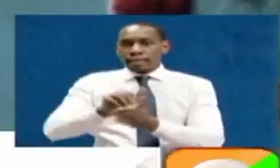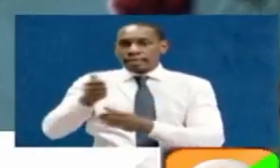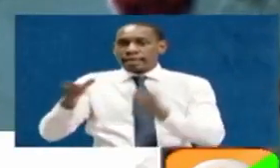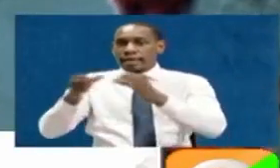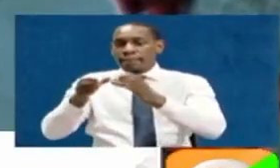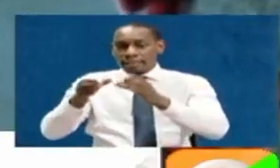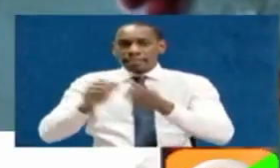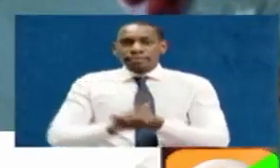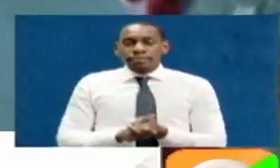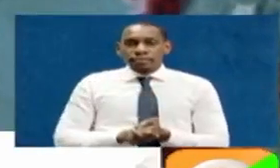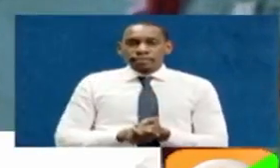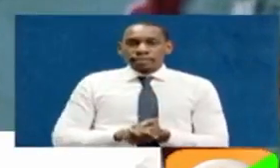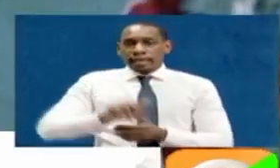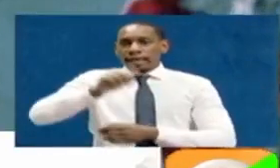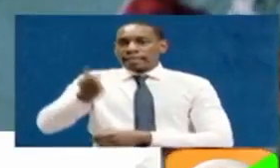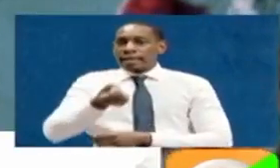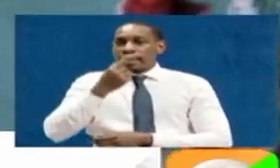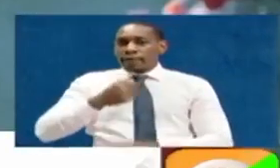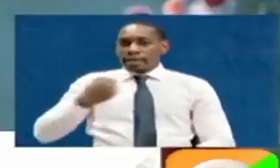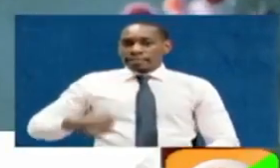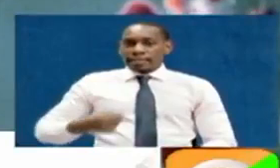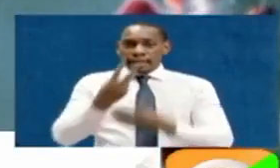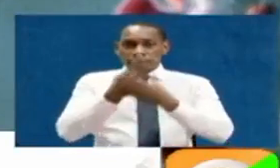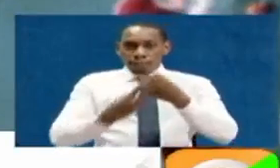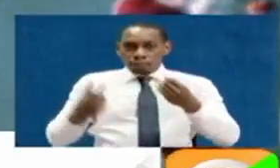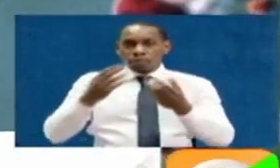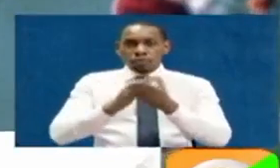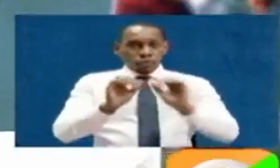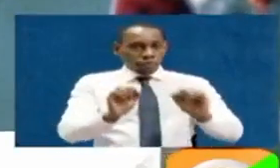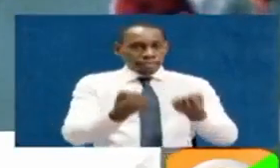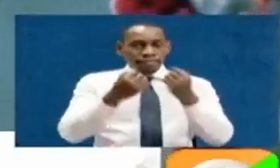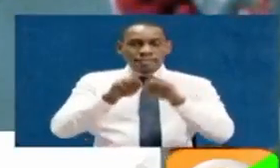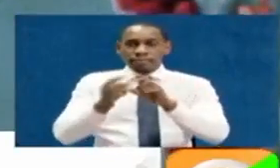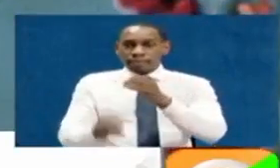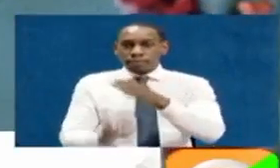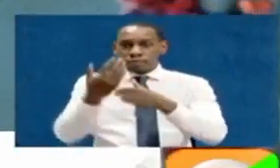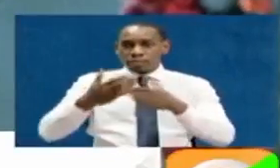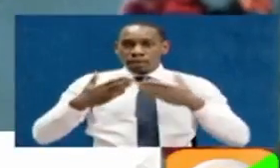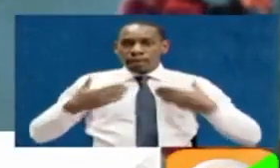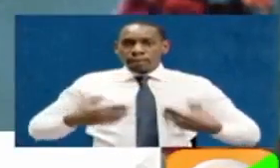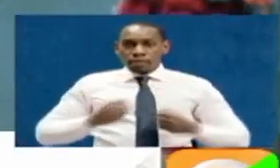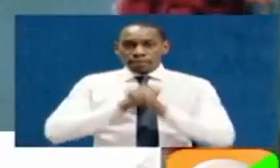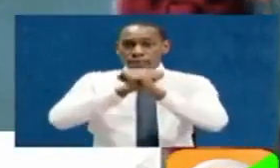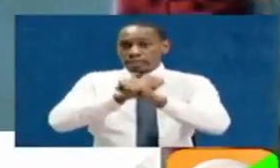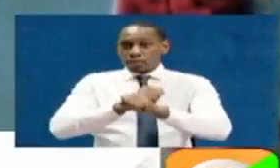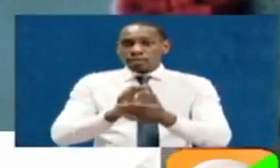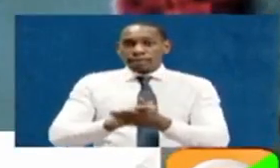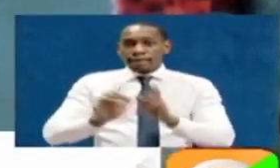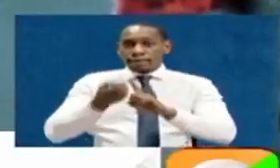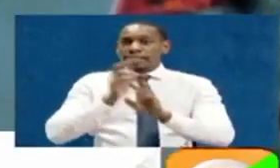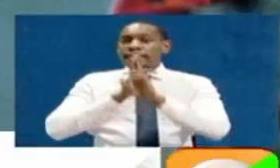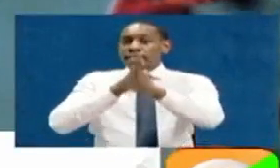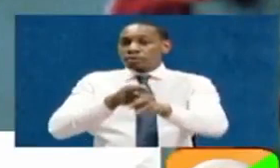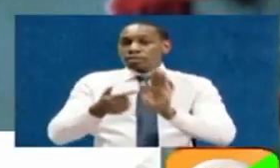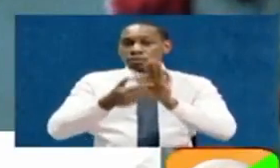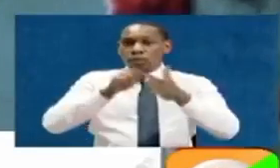company AstraZeneca, the other from China, both appear safe and produce immune responses, according to preliminary